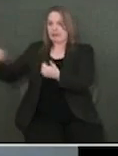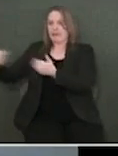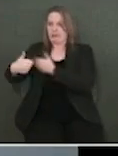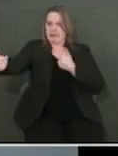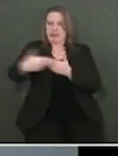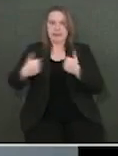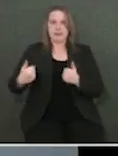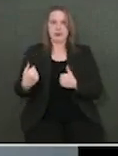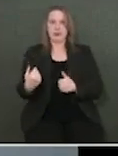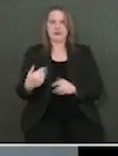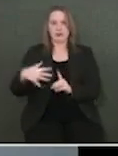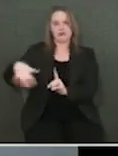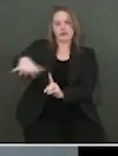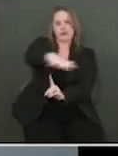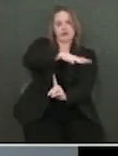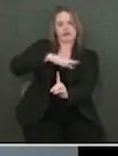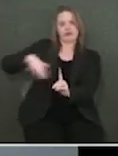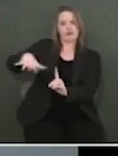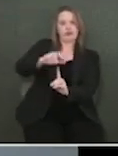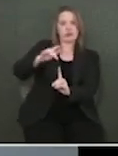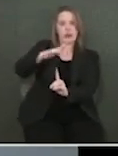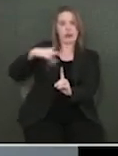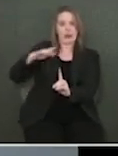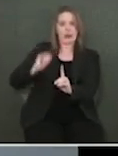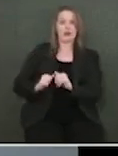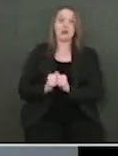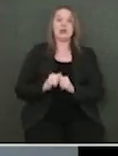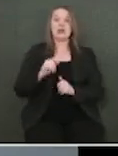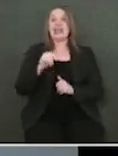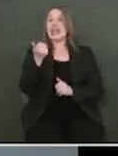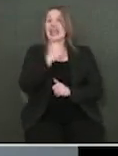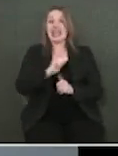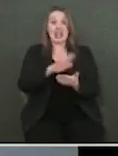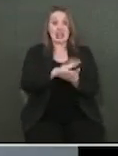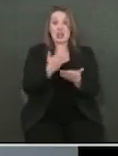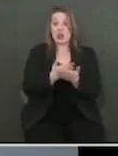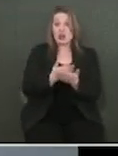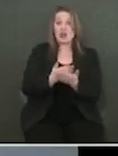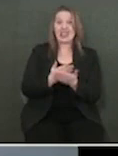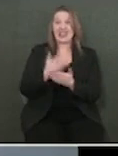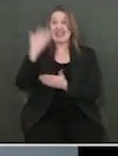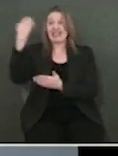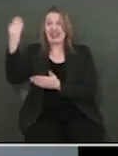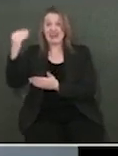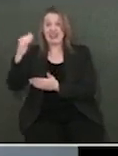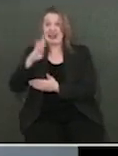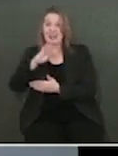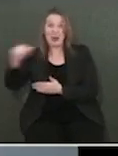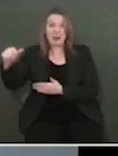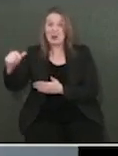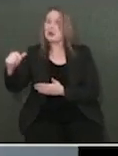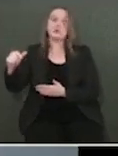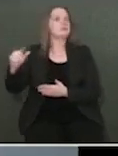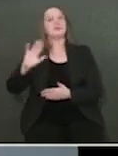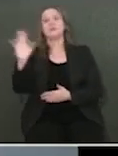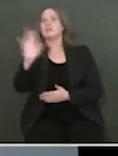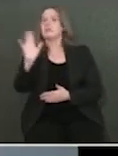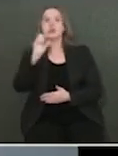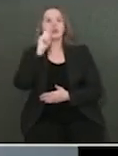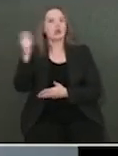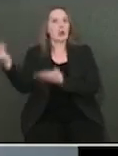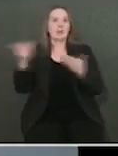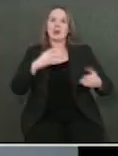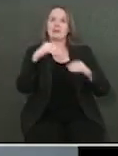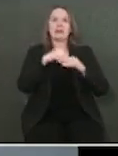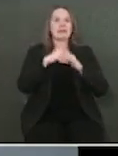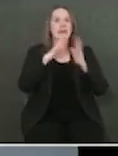like you mentioned, the any type of charcoal grill or cooking device brought into the house that should be in the outside, that we always advise